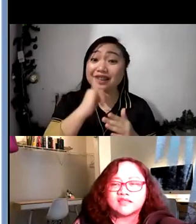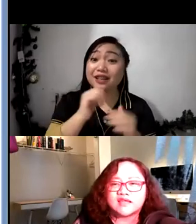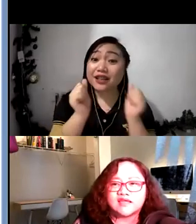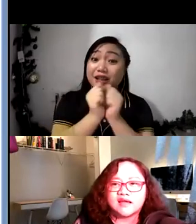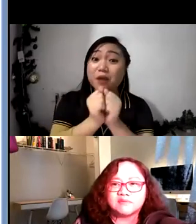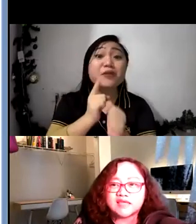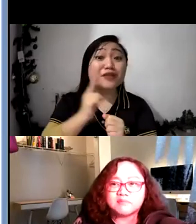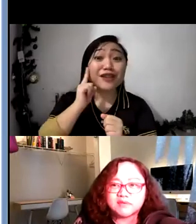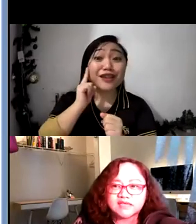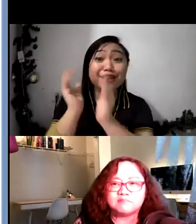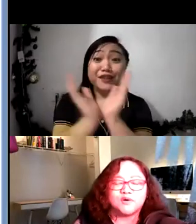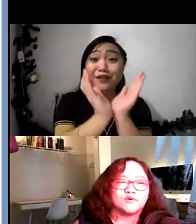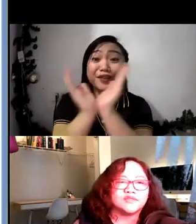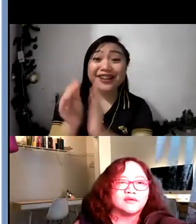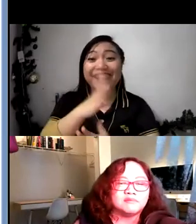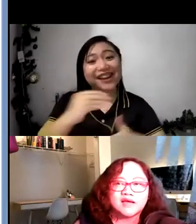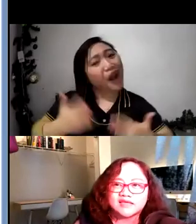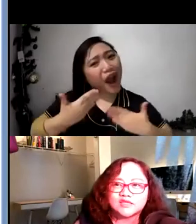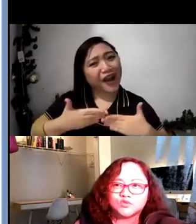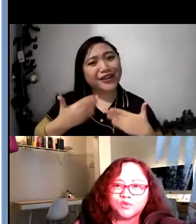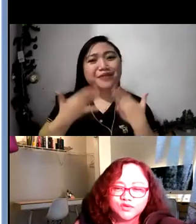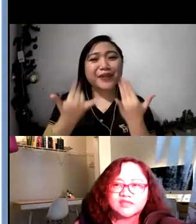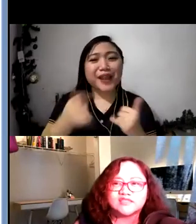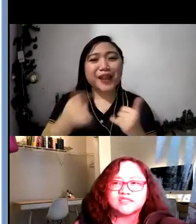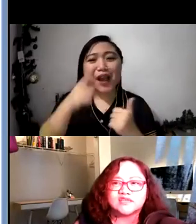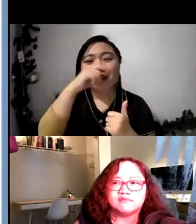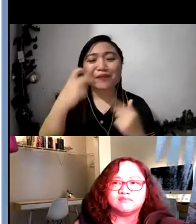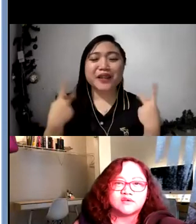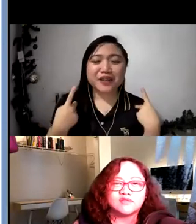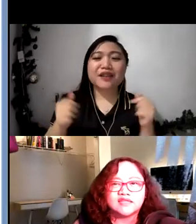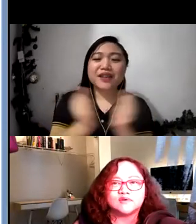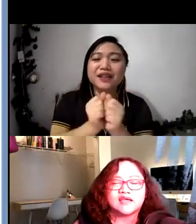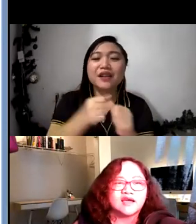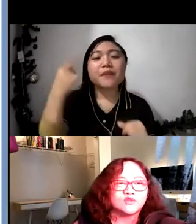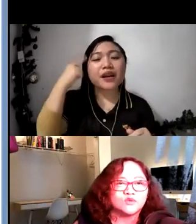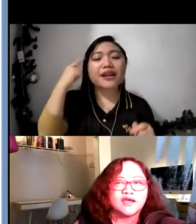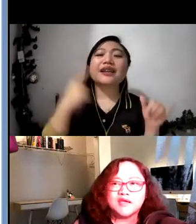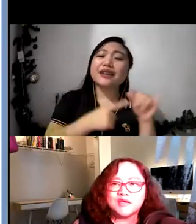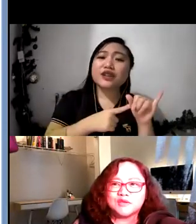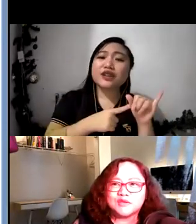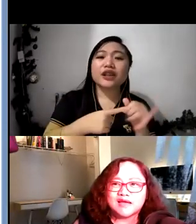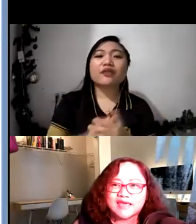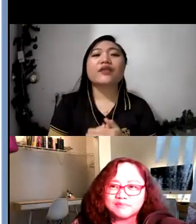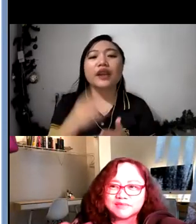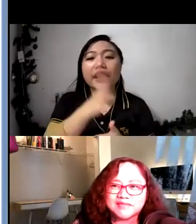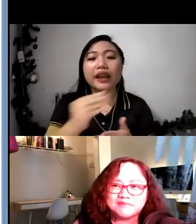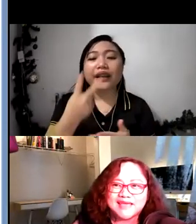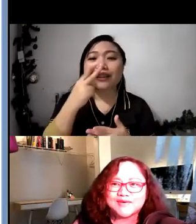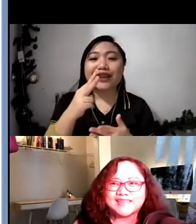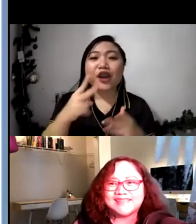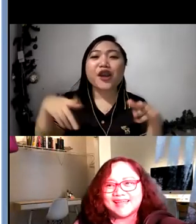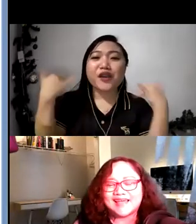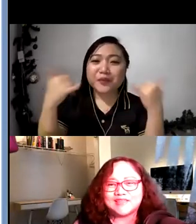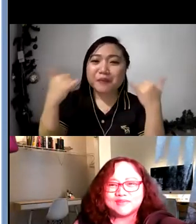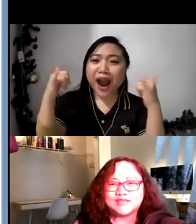ina-advocate, kaya masayang-masaya po ako na may mga ganito po kayong initiative. Secondly, no, nakakatuwa yung mga games na binibigay nyo